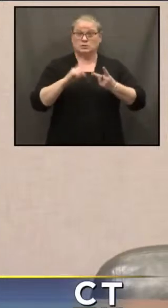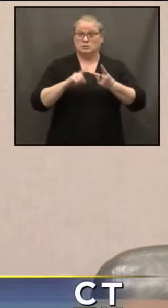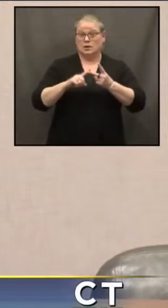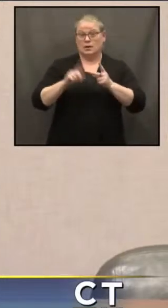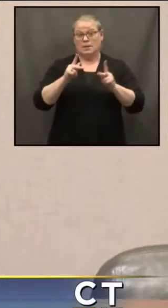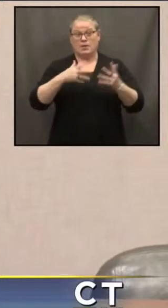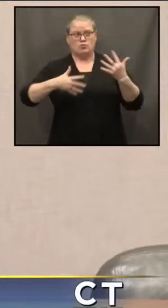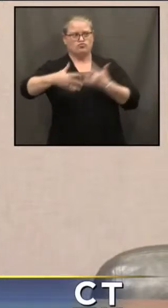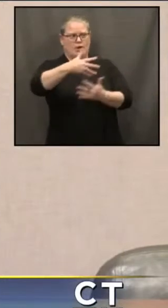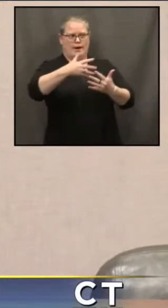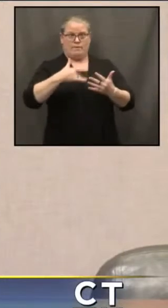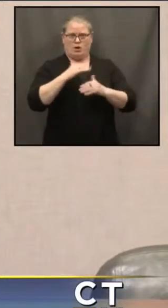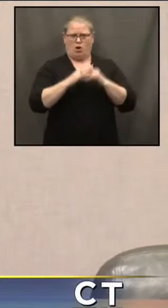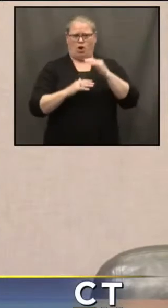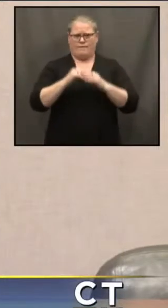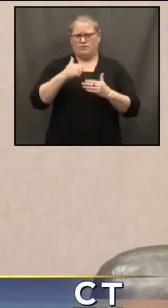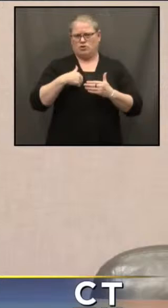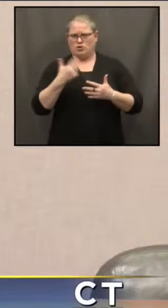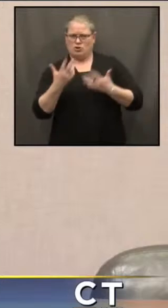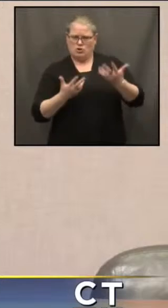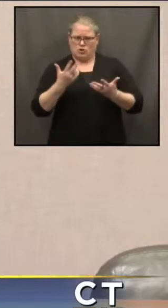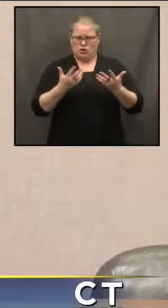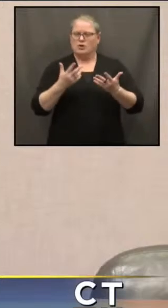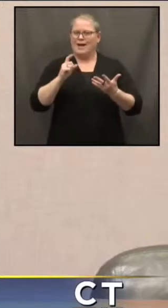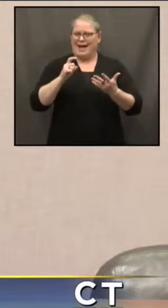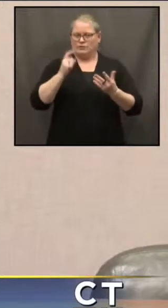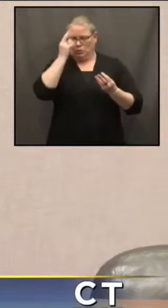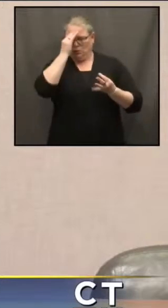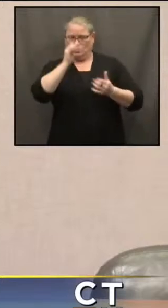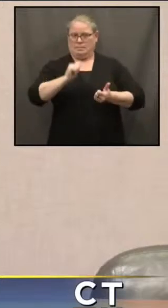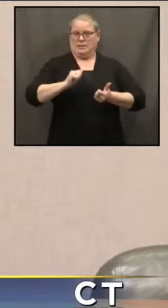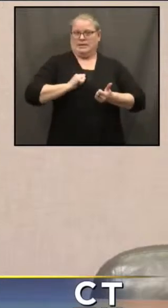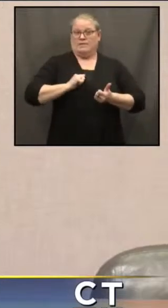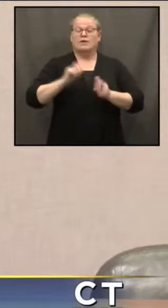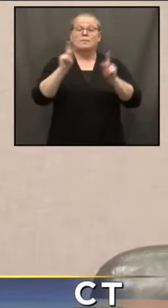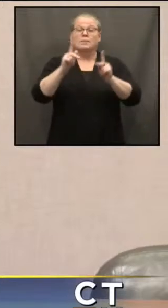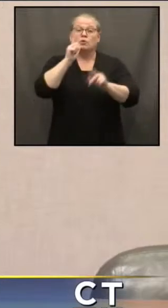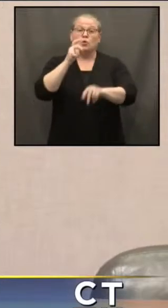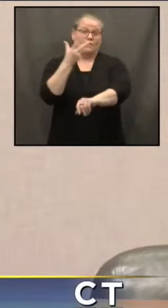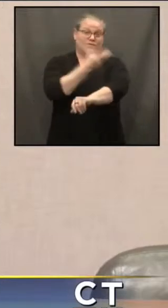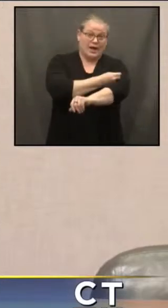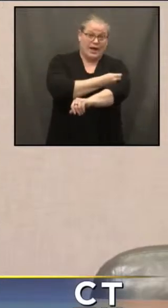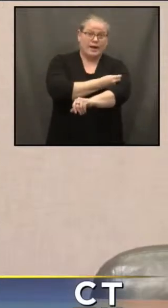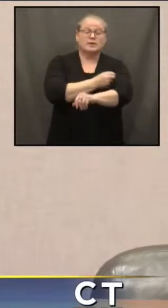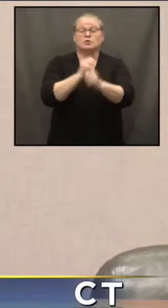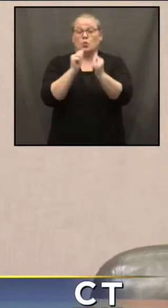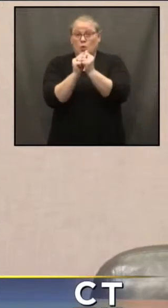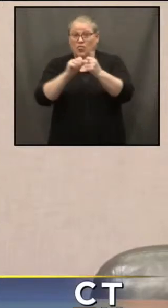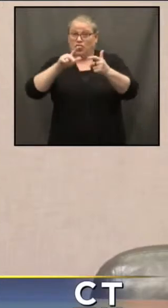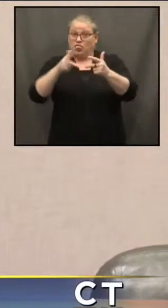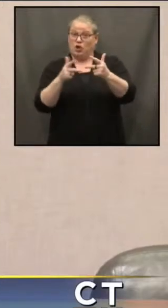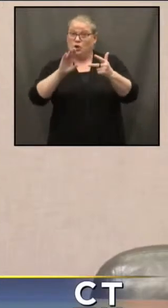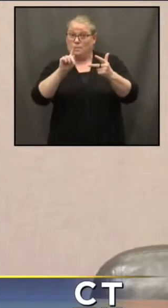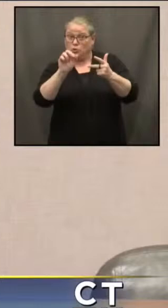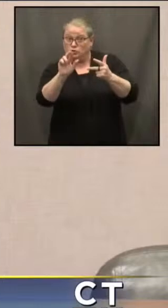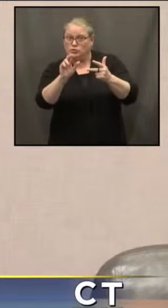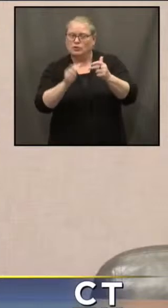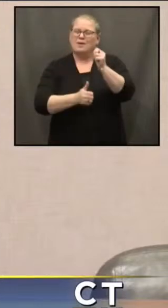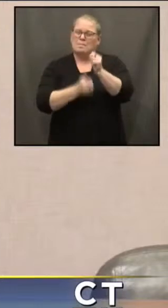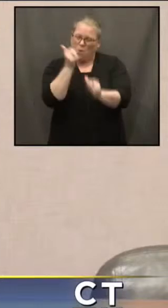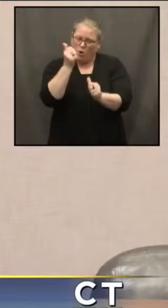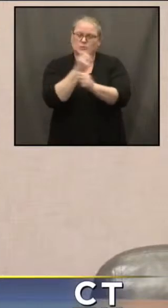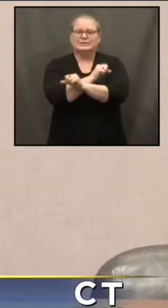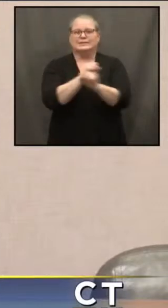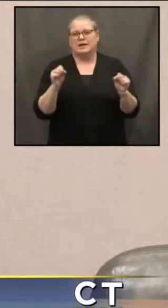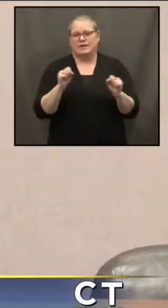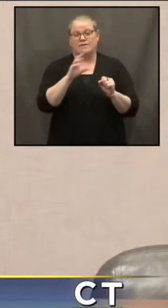one thing I can say is those who are vaccinated and particularly boosted are the most safe in the group. And ultimately, you have to look at the